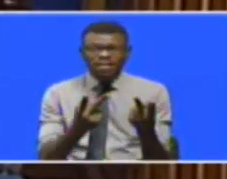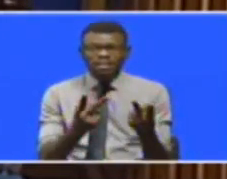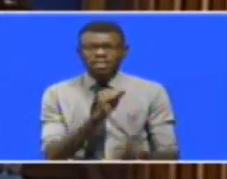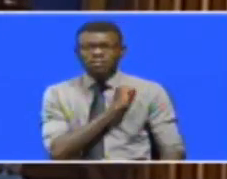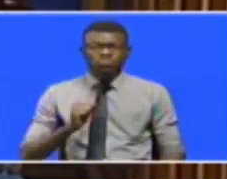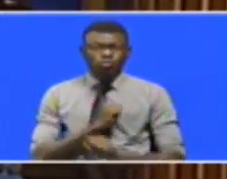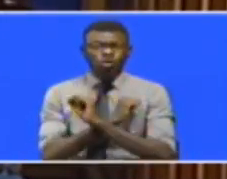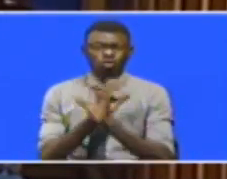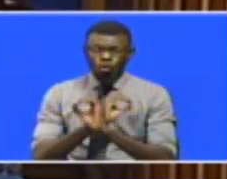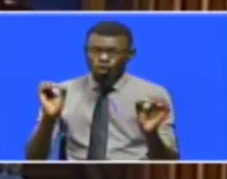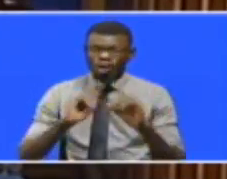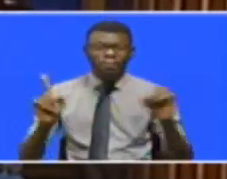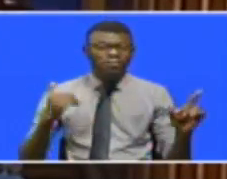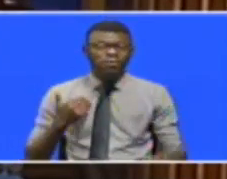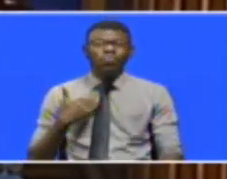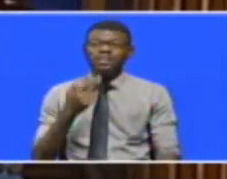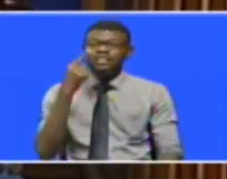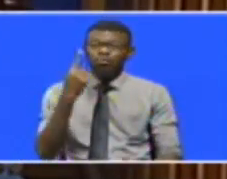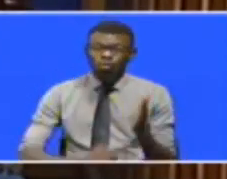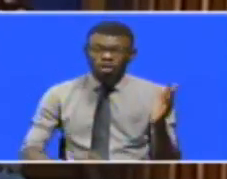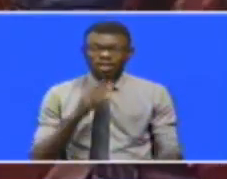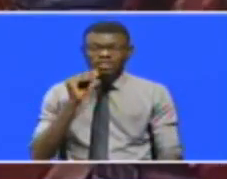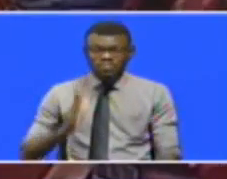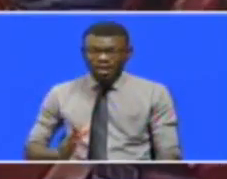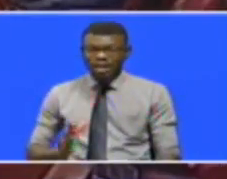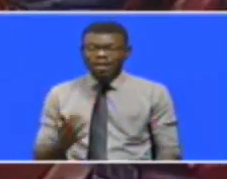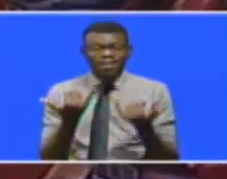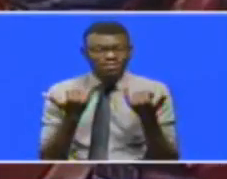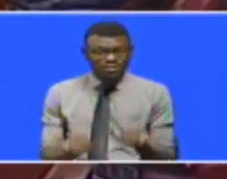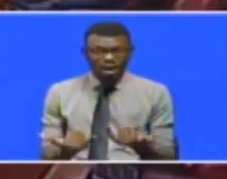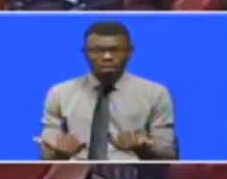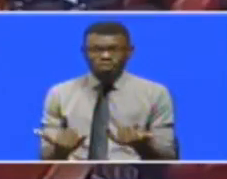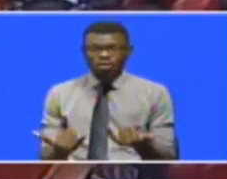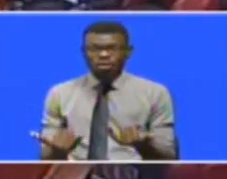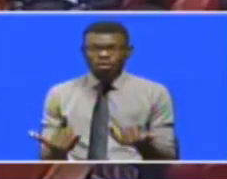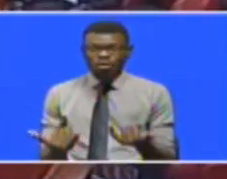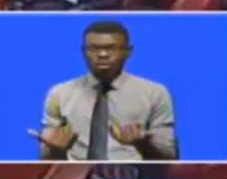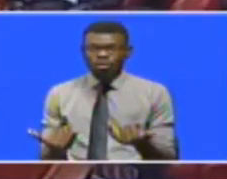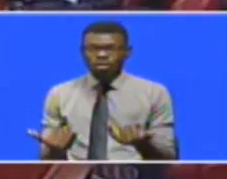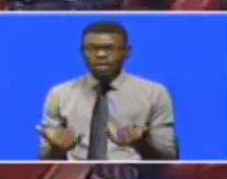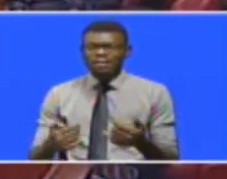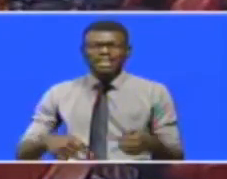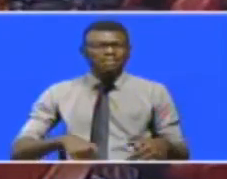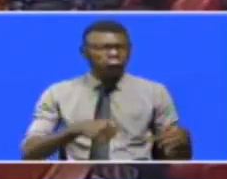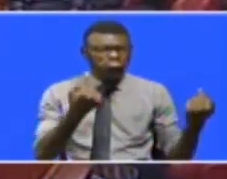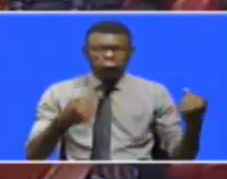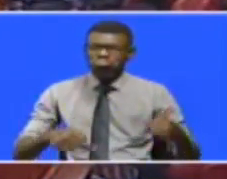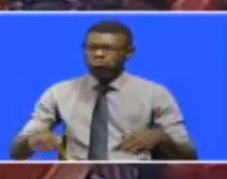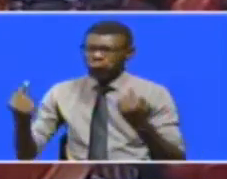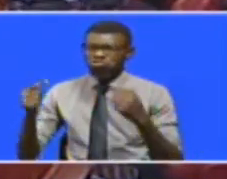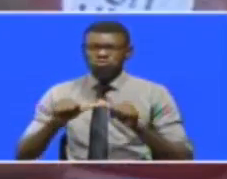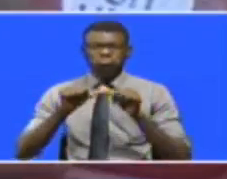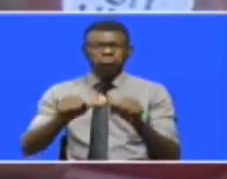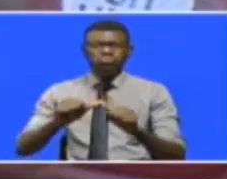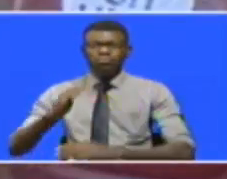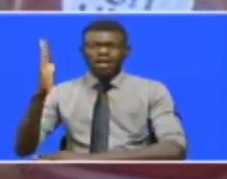I want to say, Mr. Speaker, that it is time. Mr. Speaker. The debate spilled over into the afternoon